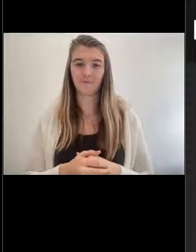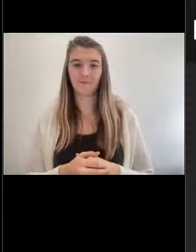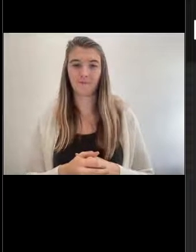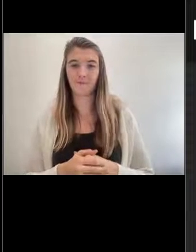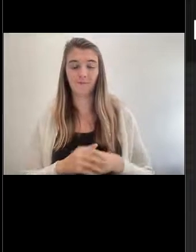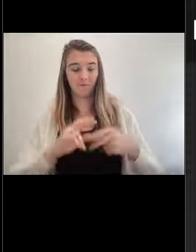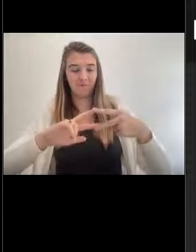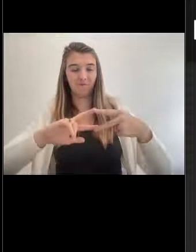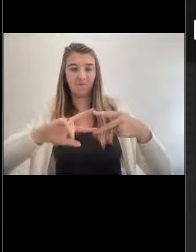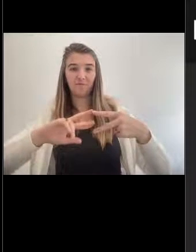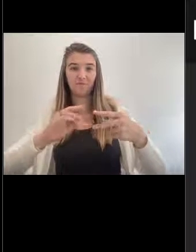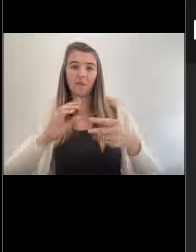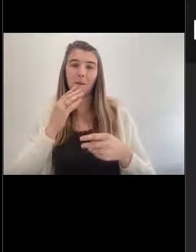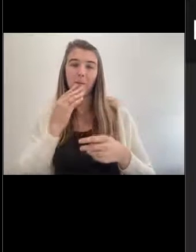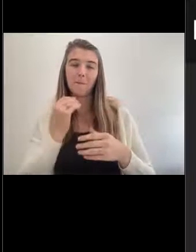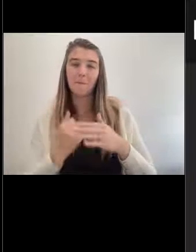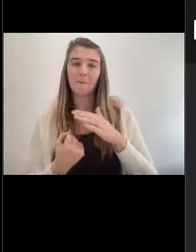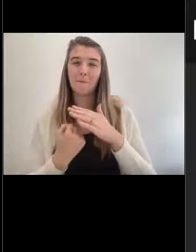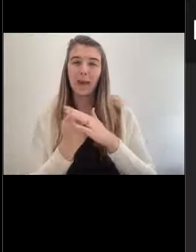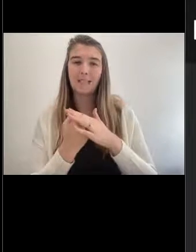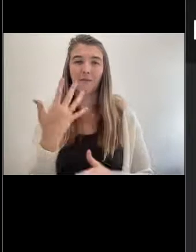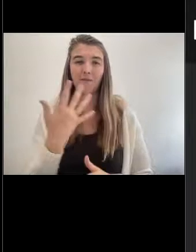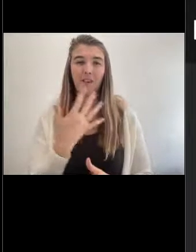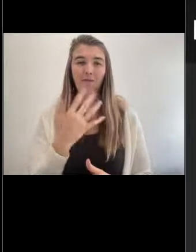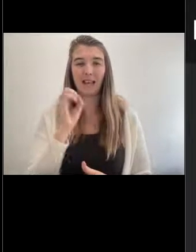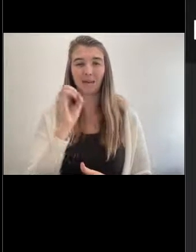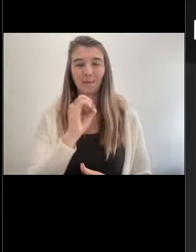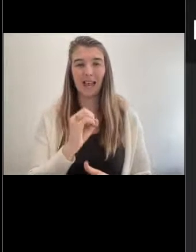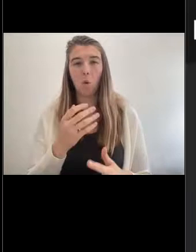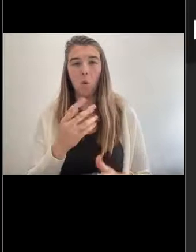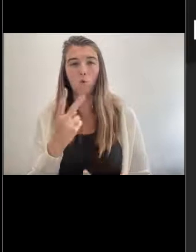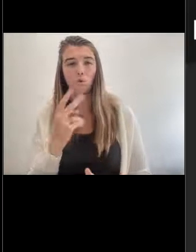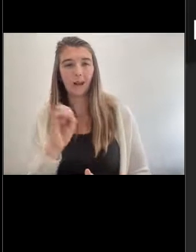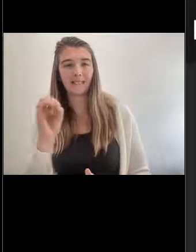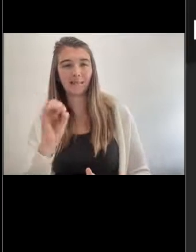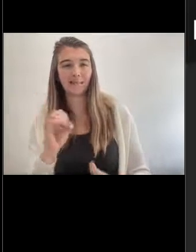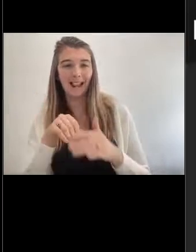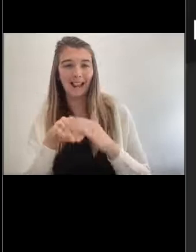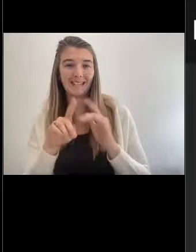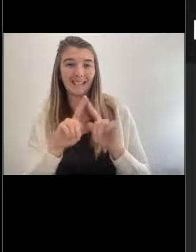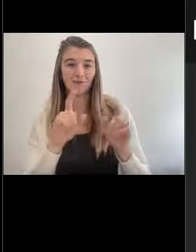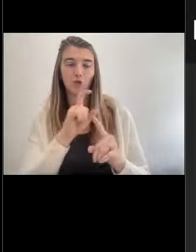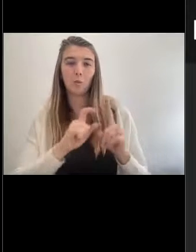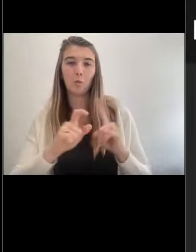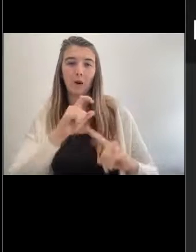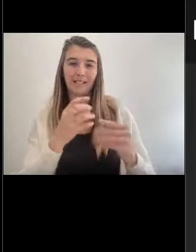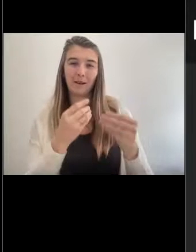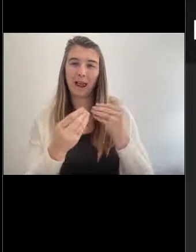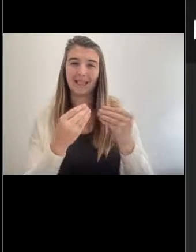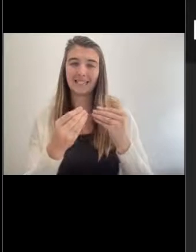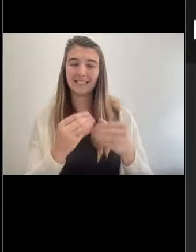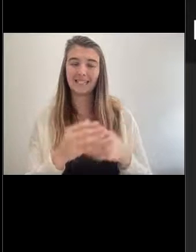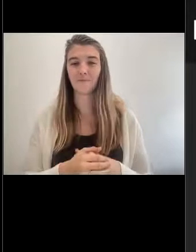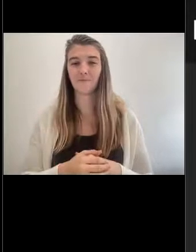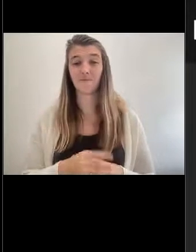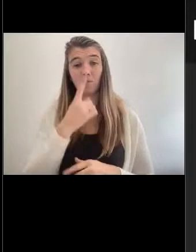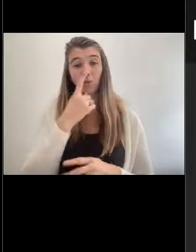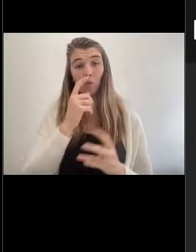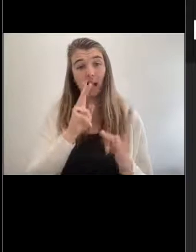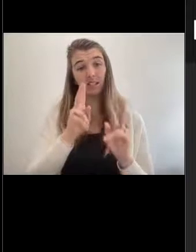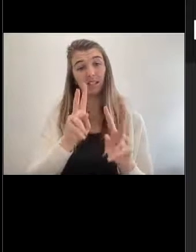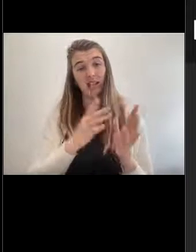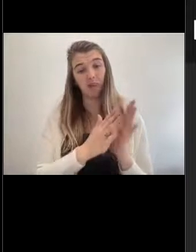or 25% of the communities. So we can see that the community changes over time and that some of these changes might be due to